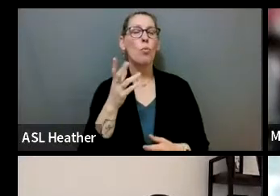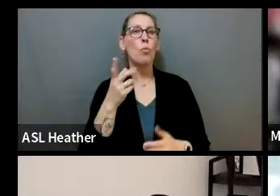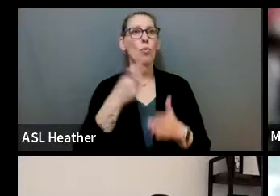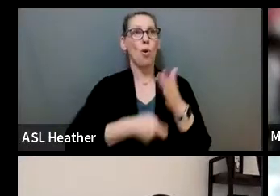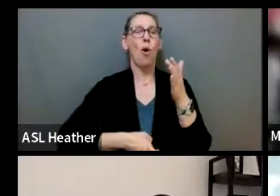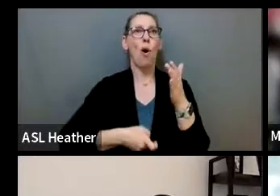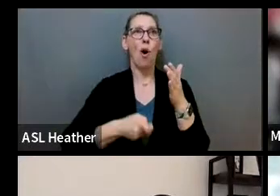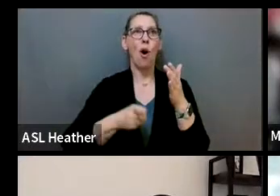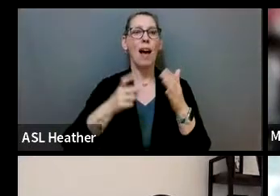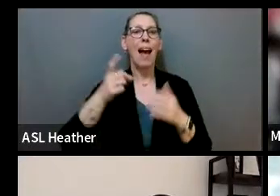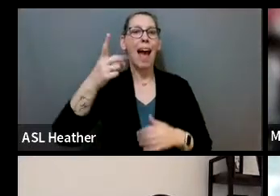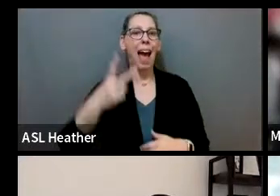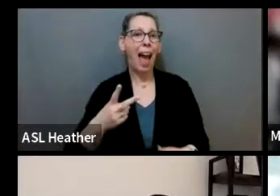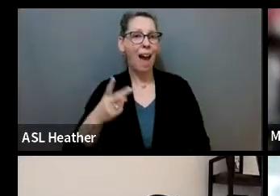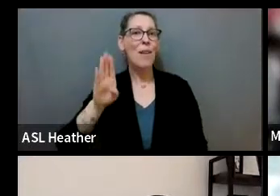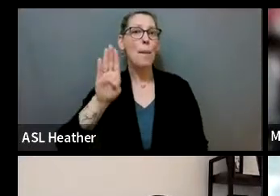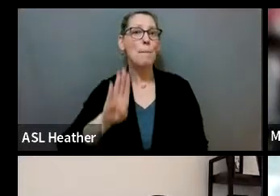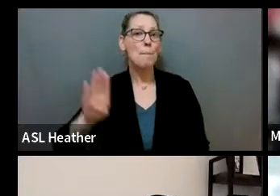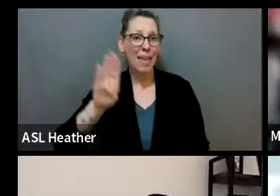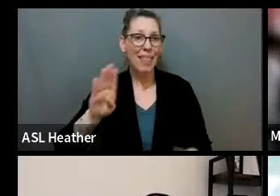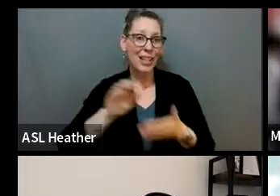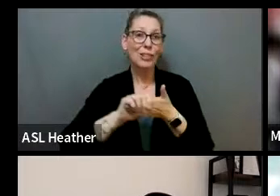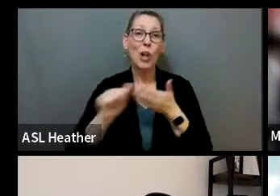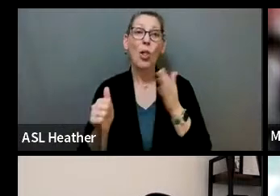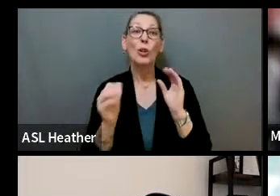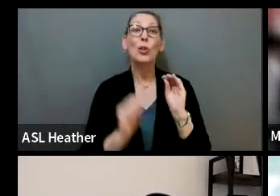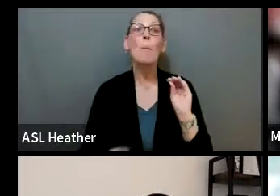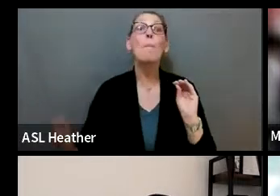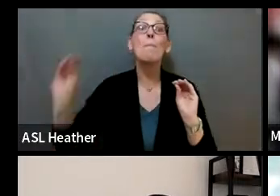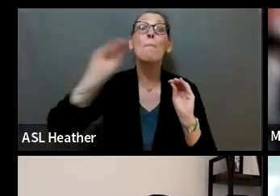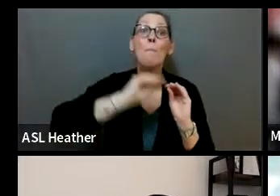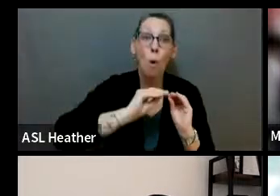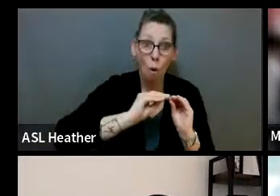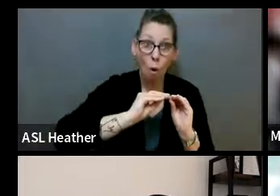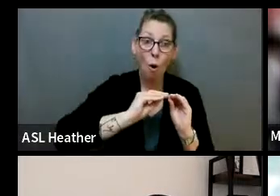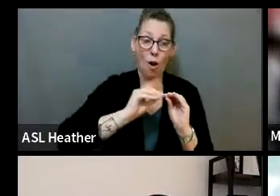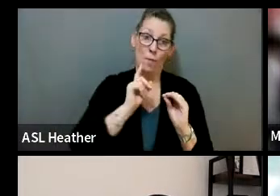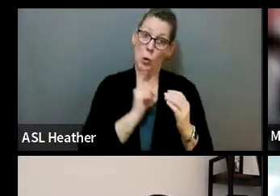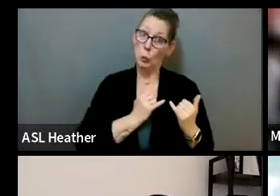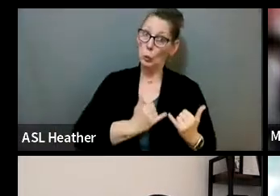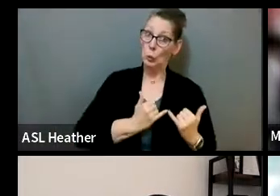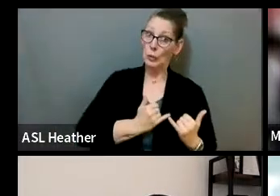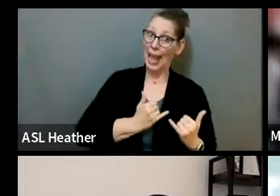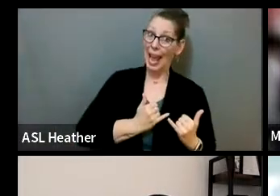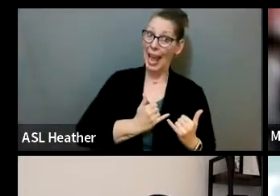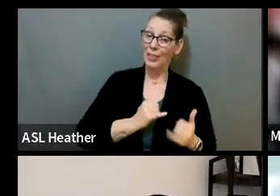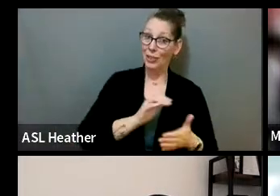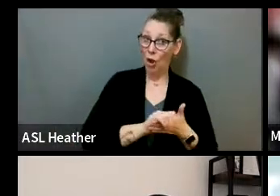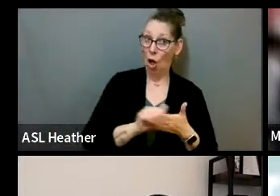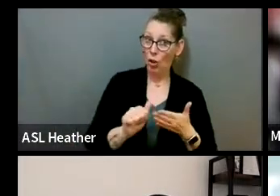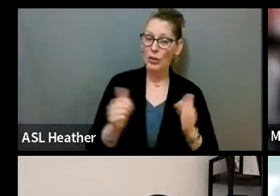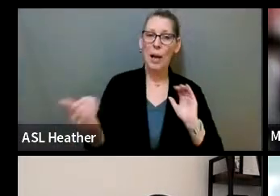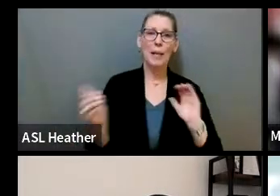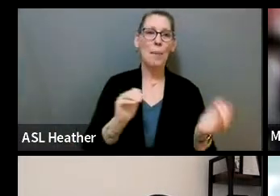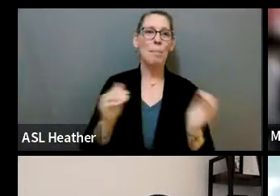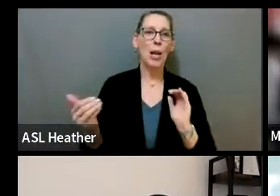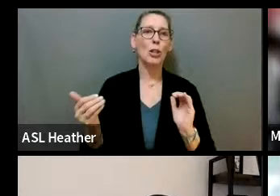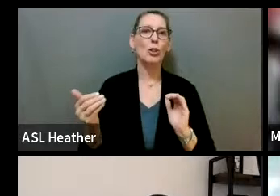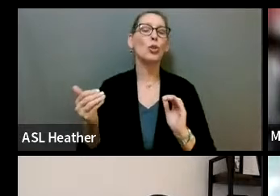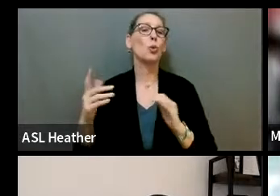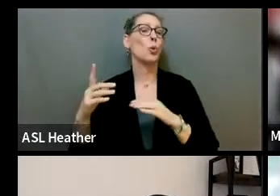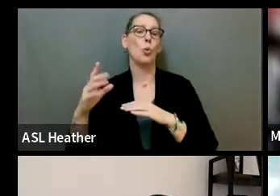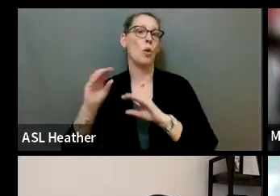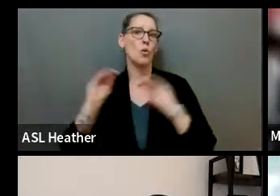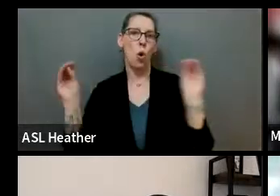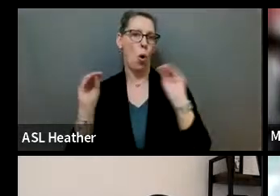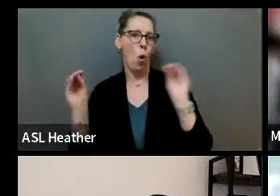approximately $500 million more in today's dollars than a fixed span bridge. Okay. And